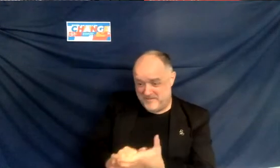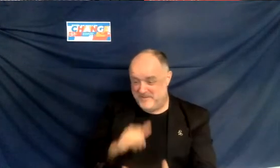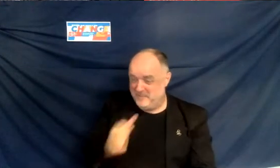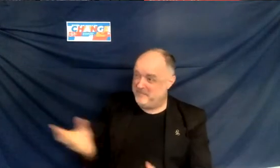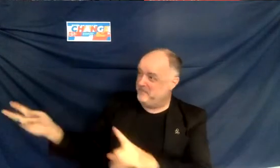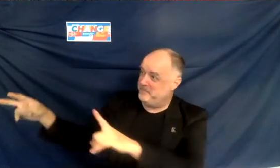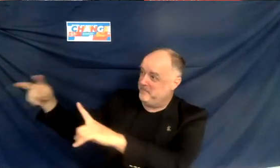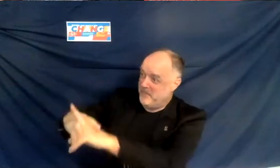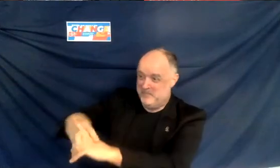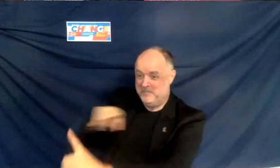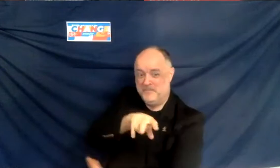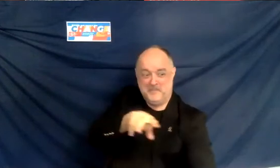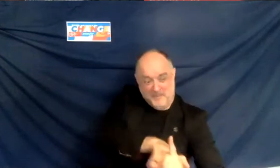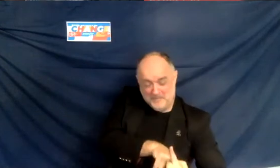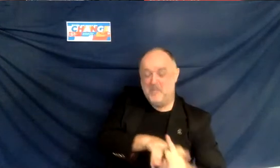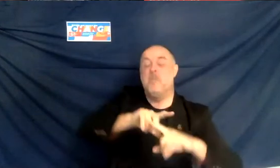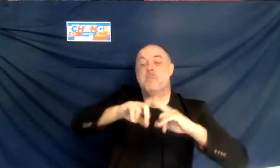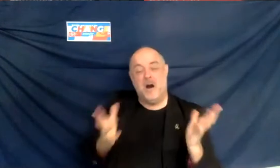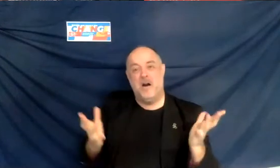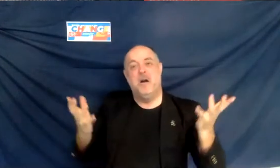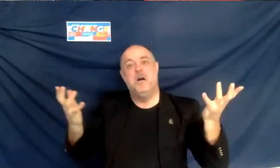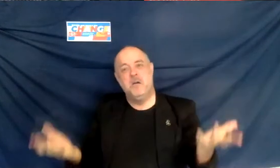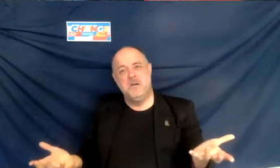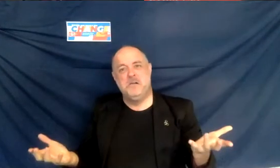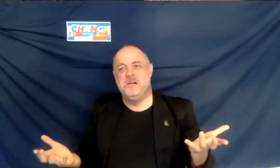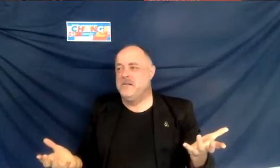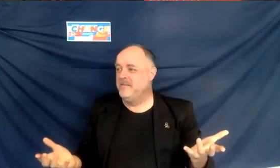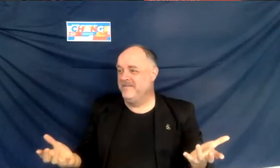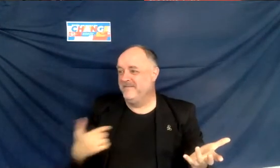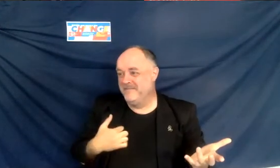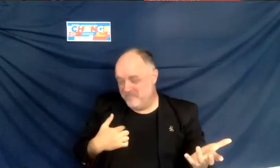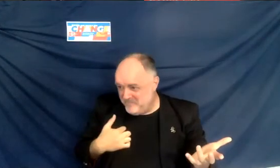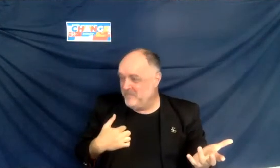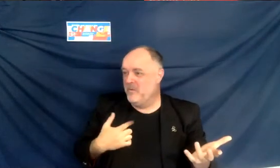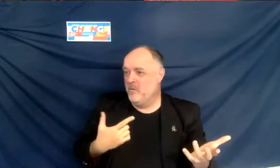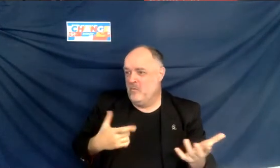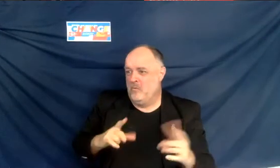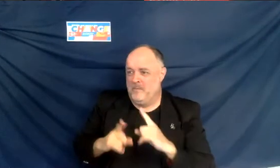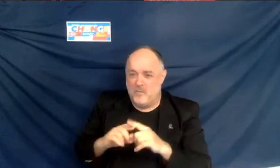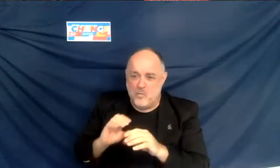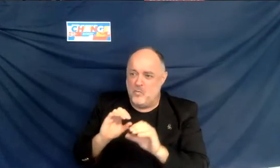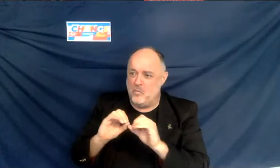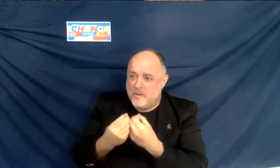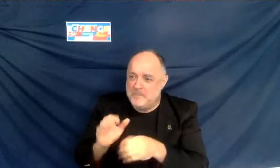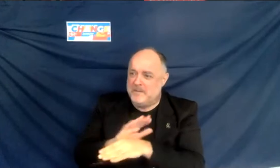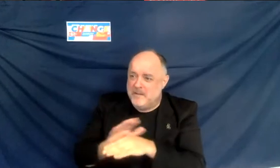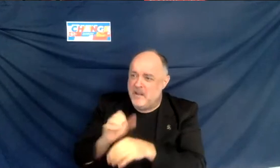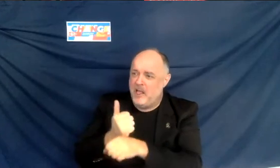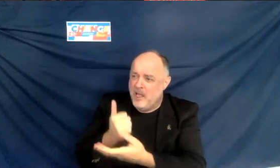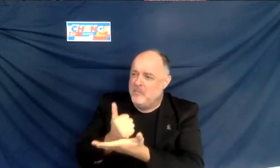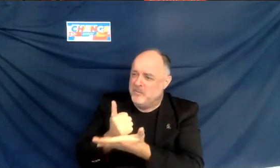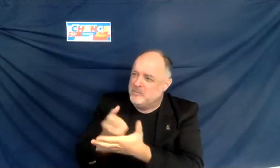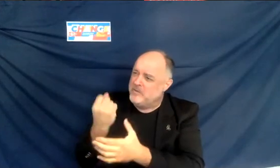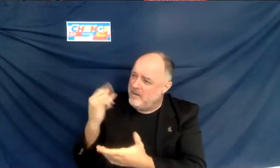directly translatable, but yeah, I mean, our respective organizations certainly worked with a number of US cities and helped them put